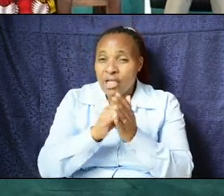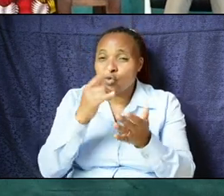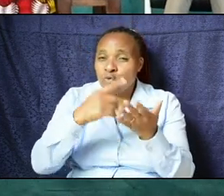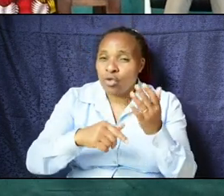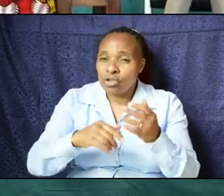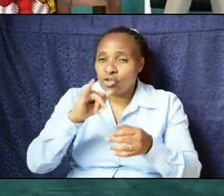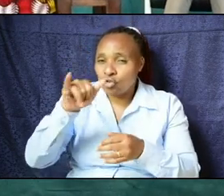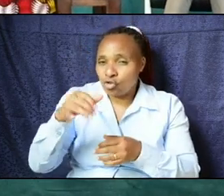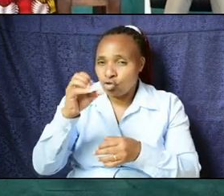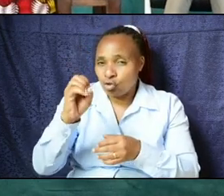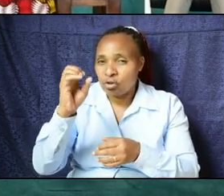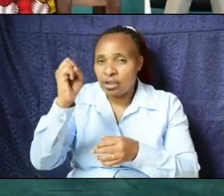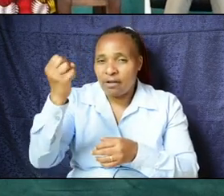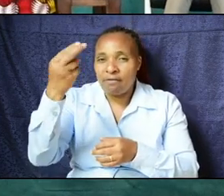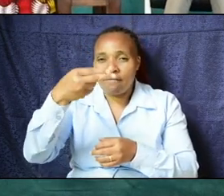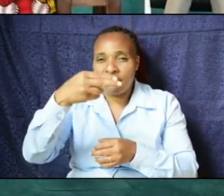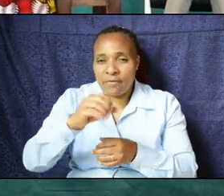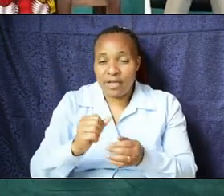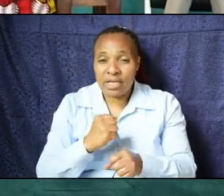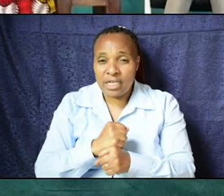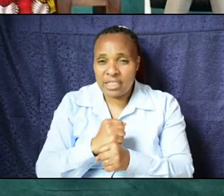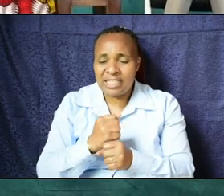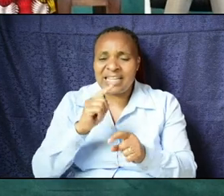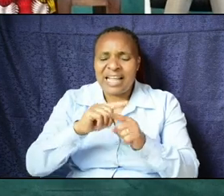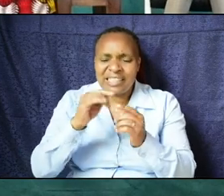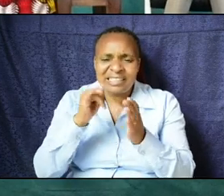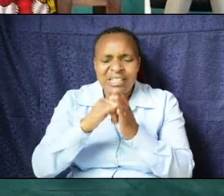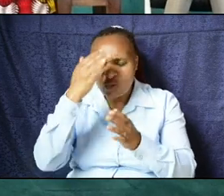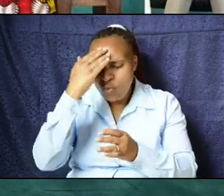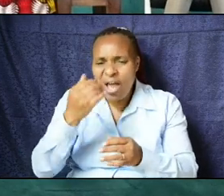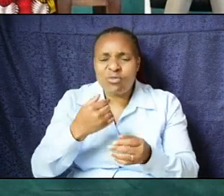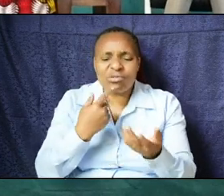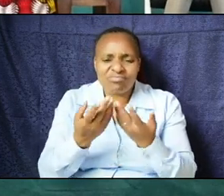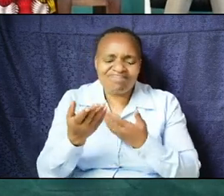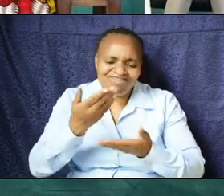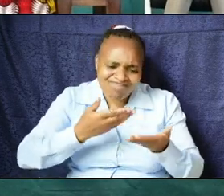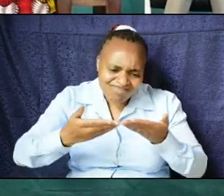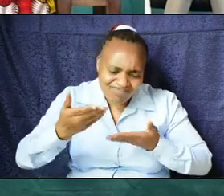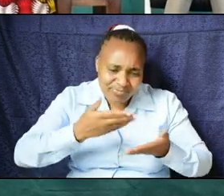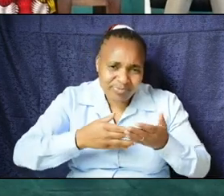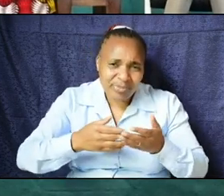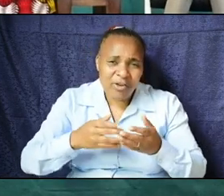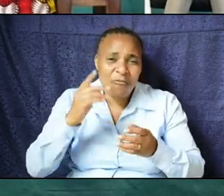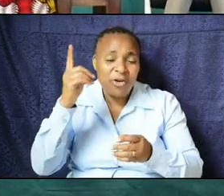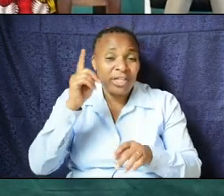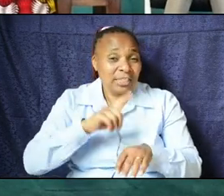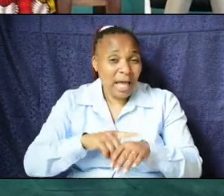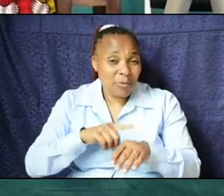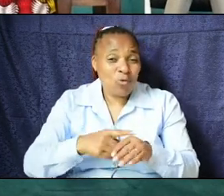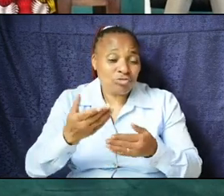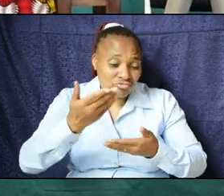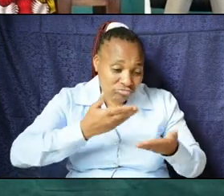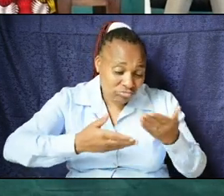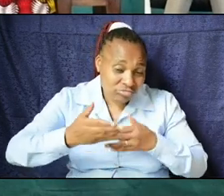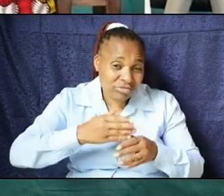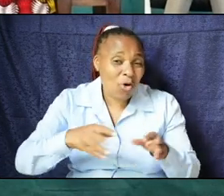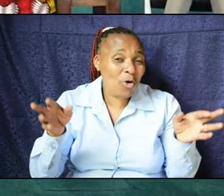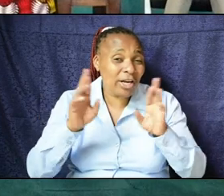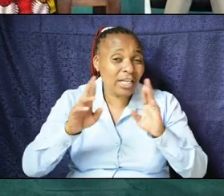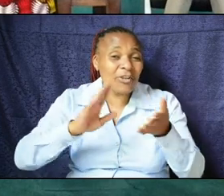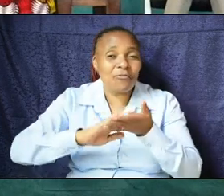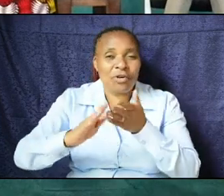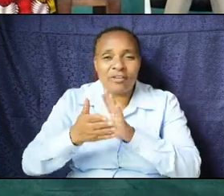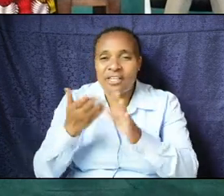He forgave first, and that is why he would still entertain them and tolerate them. By the time he was reconciling with them, he had already forgiven